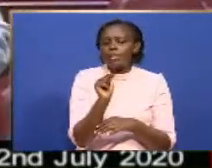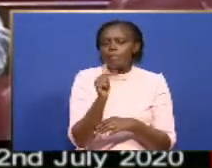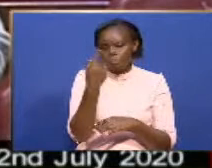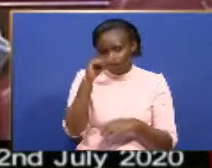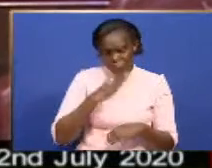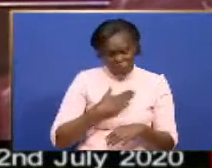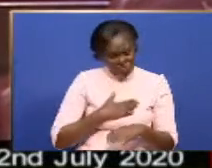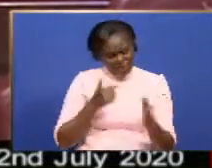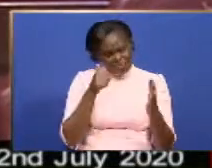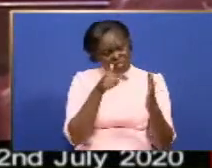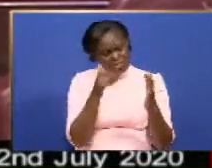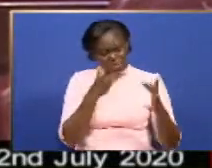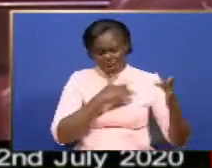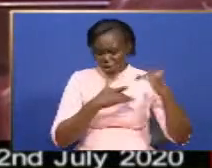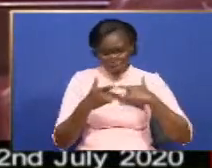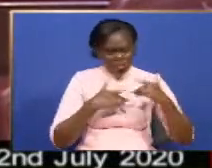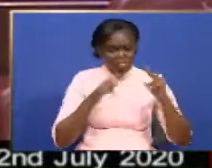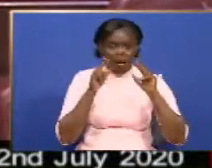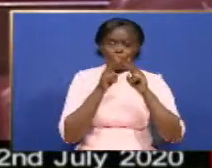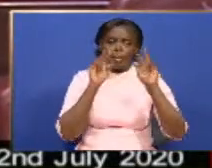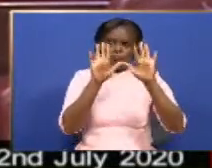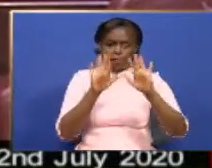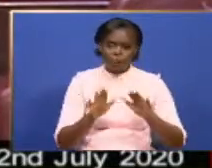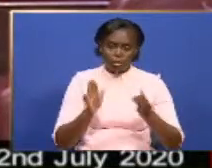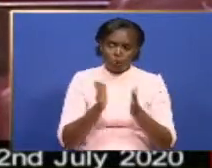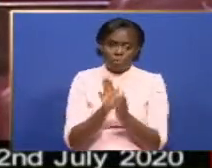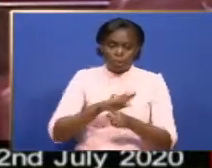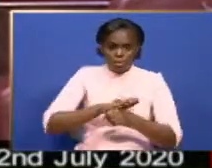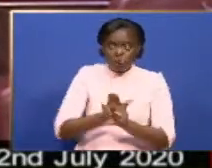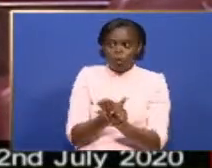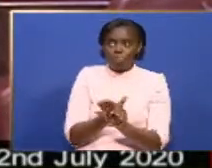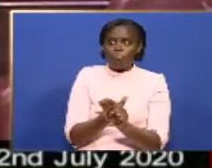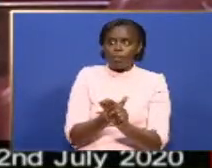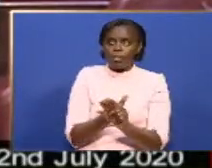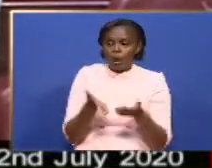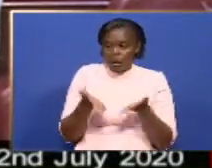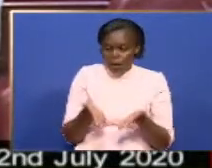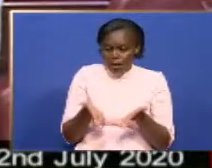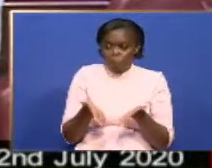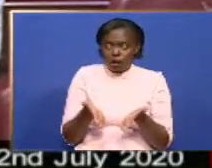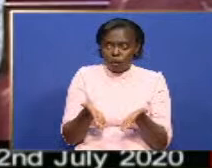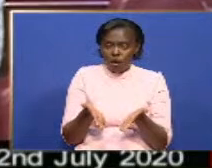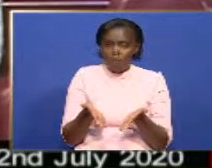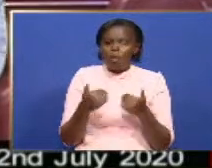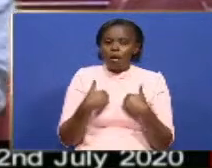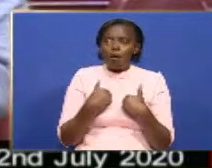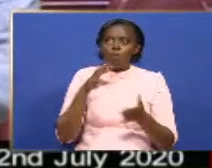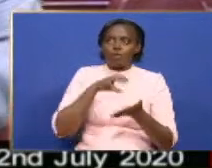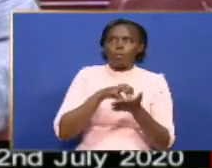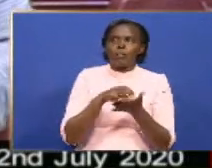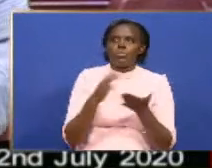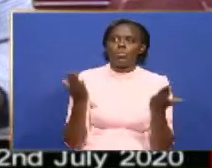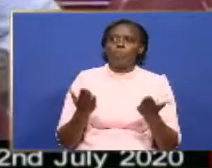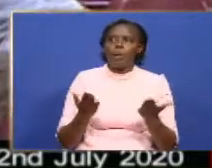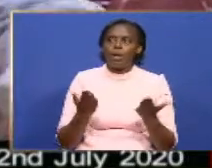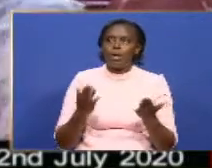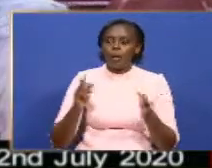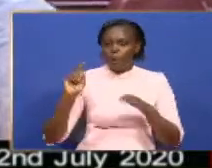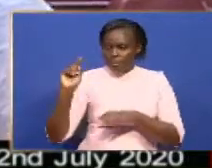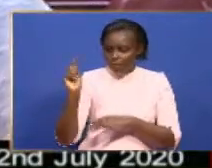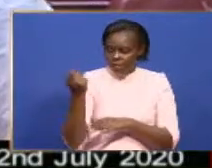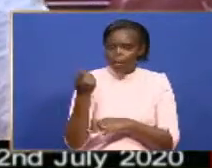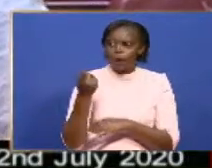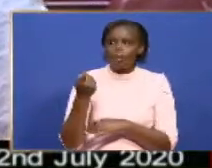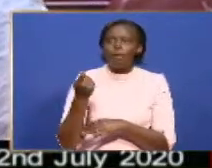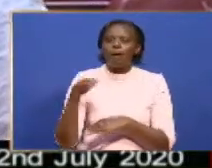very important concern, because with the COVID-19, for example, right now, Honorable Speaker, we have had cases not in Kenya, but